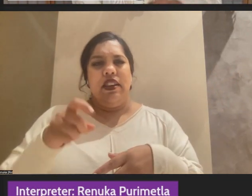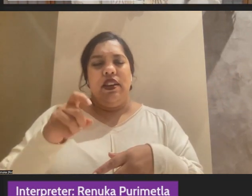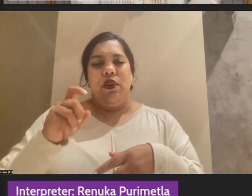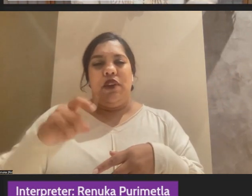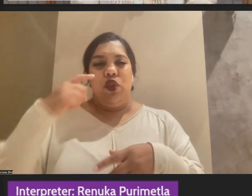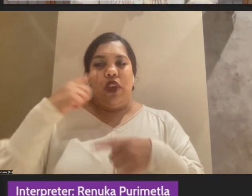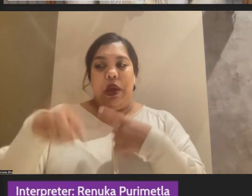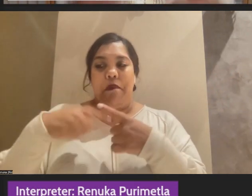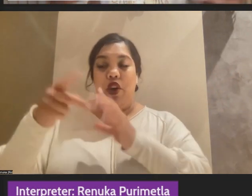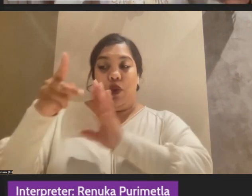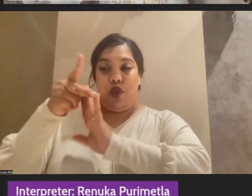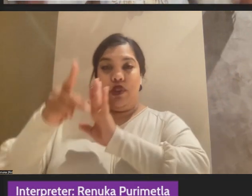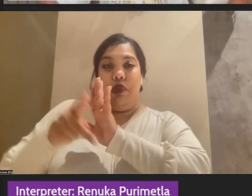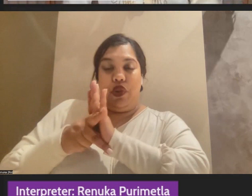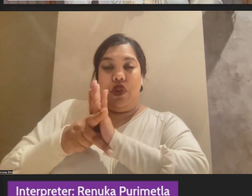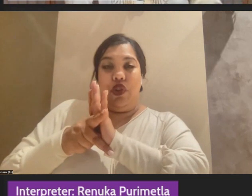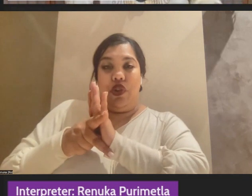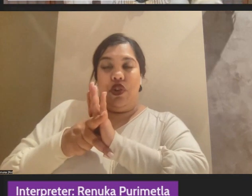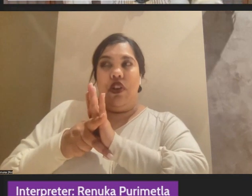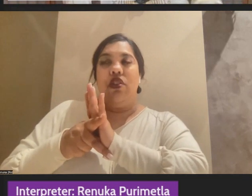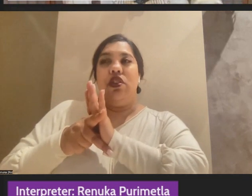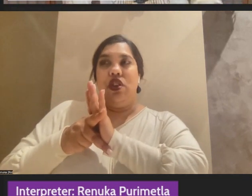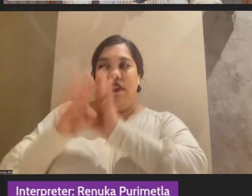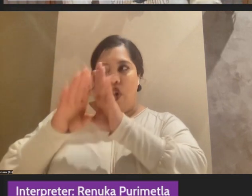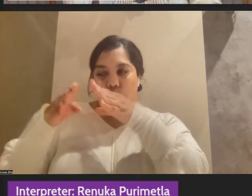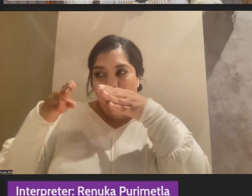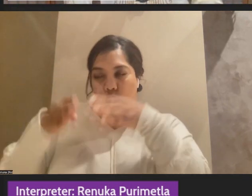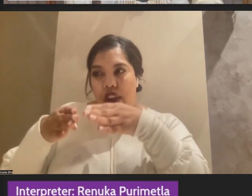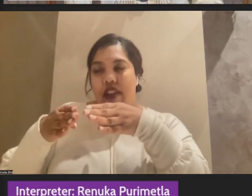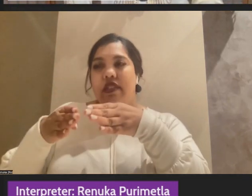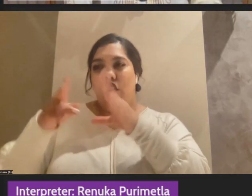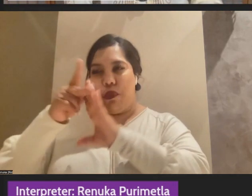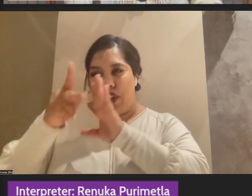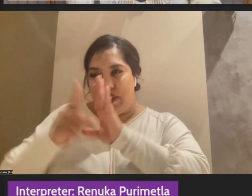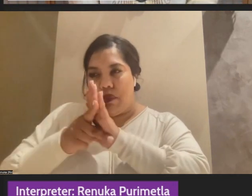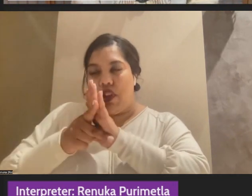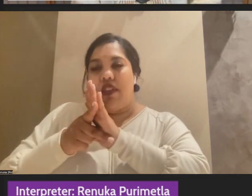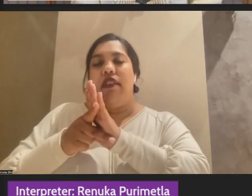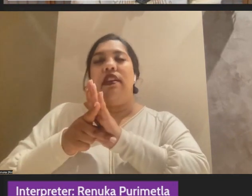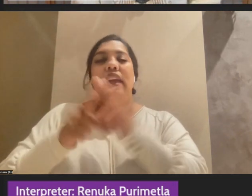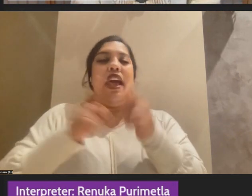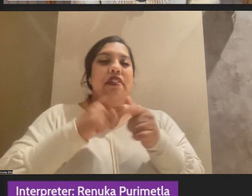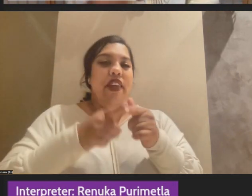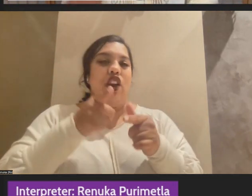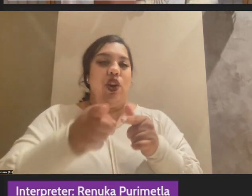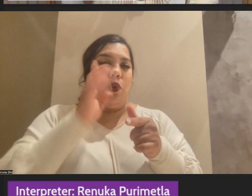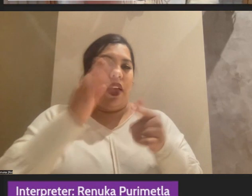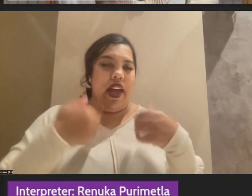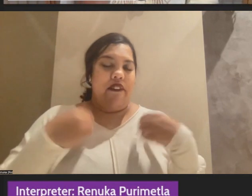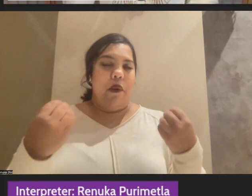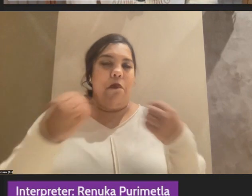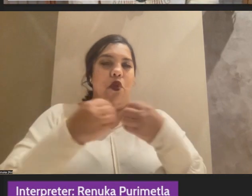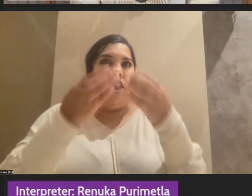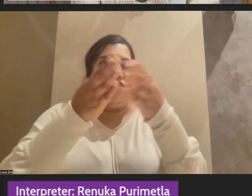And principle opens the way to greater freedom and resurrection, meaning we get